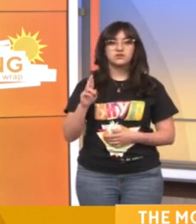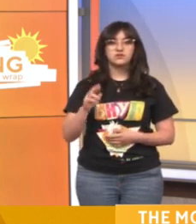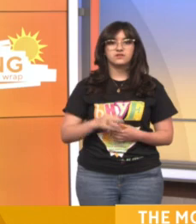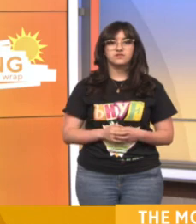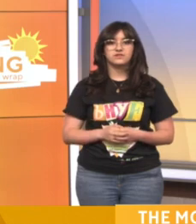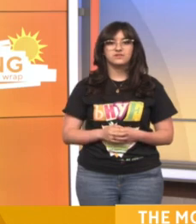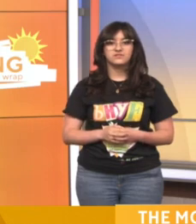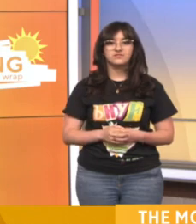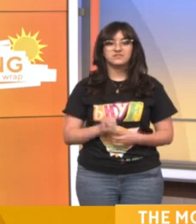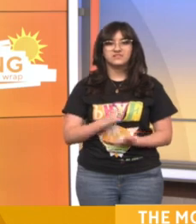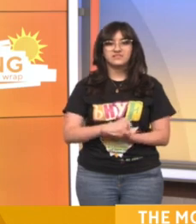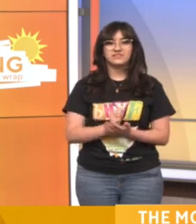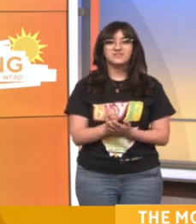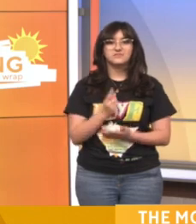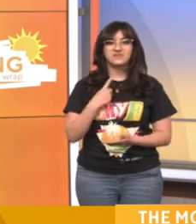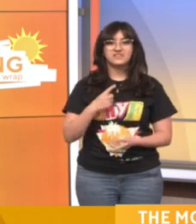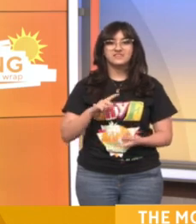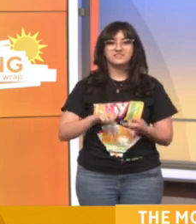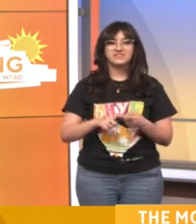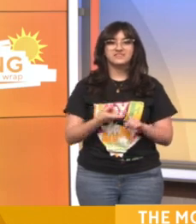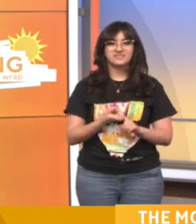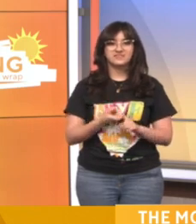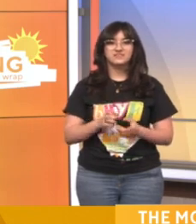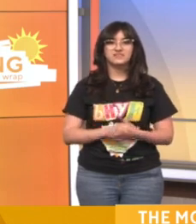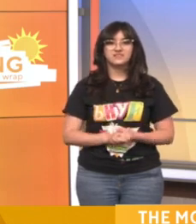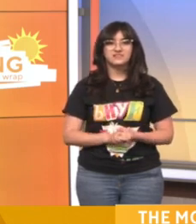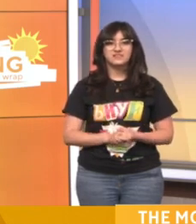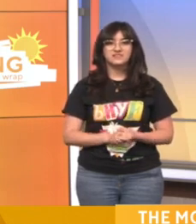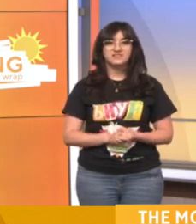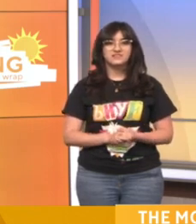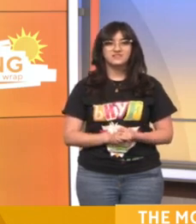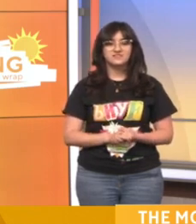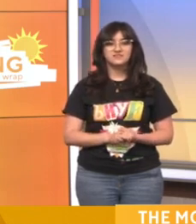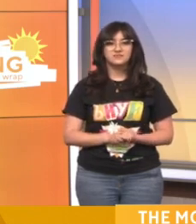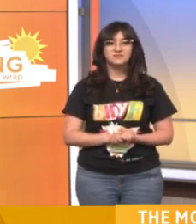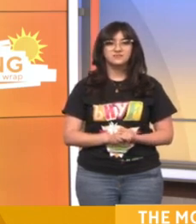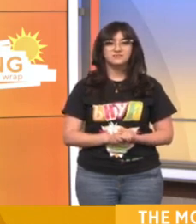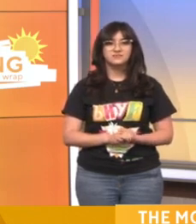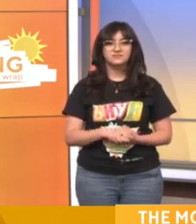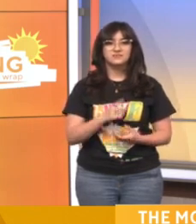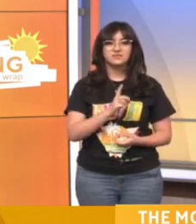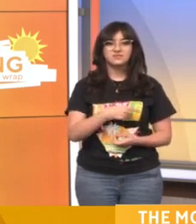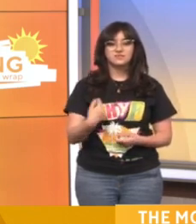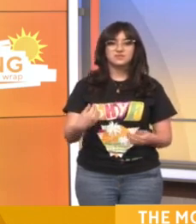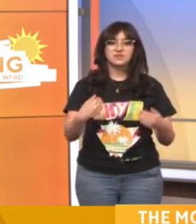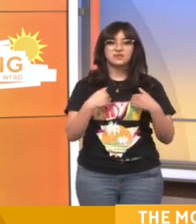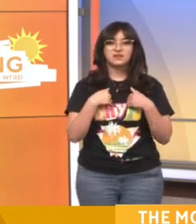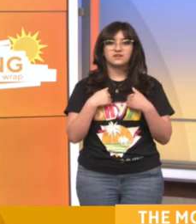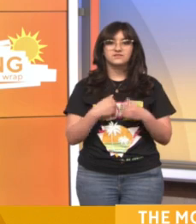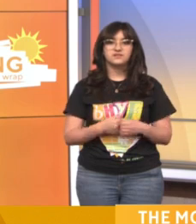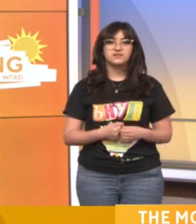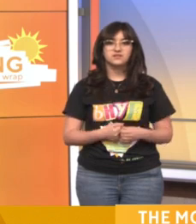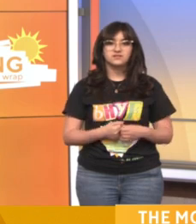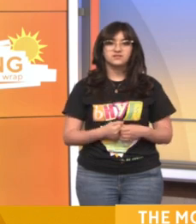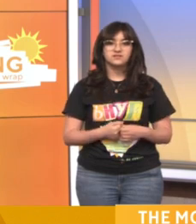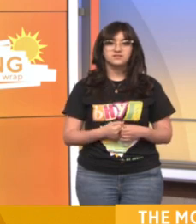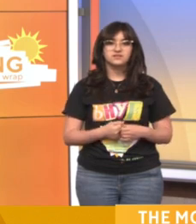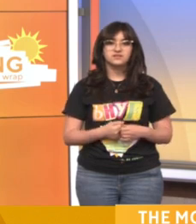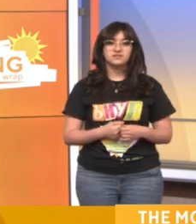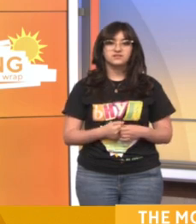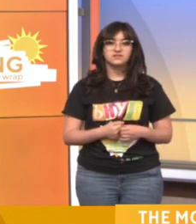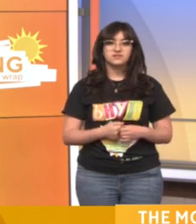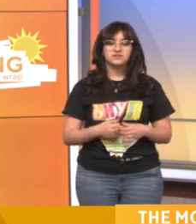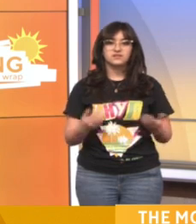my team, my representation, who vouches for me every single day. We had a mutual understanding of what this story was